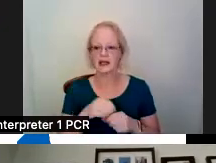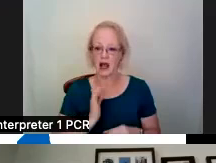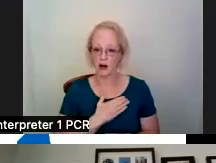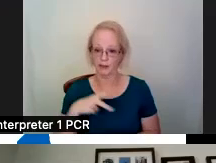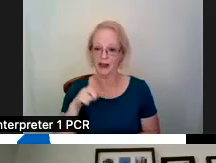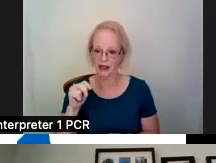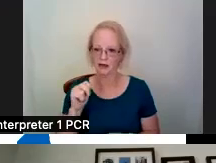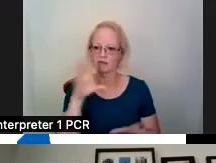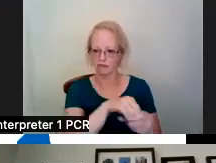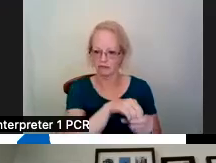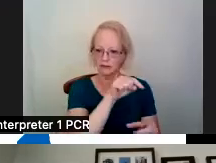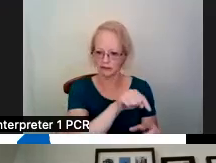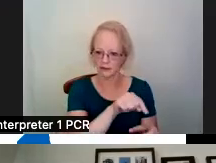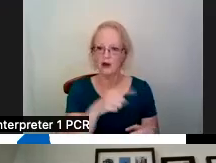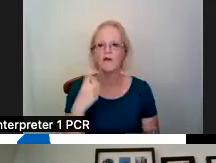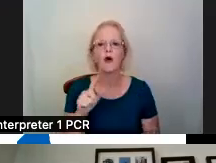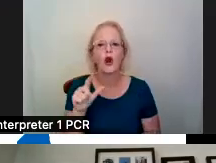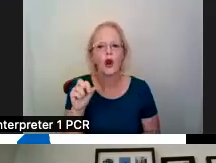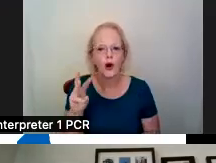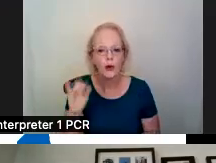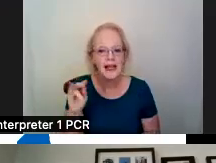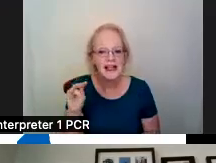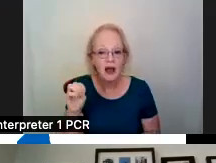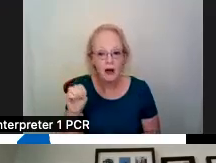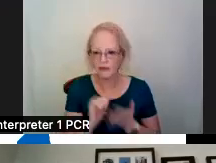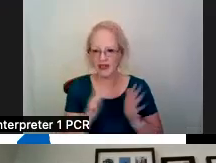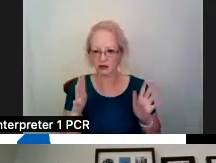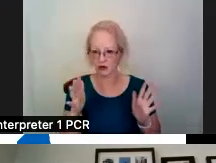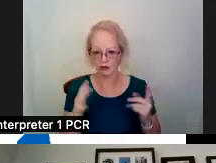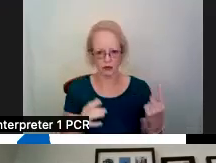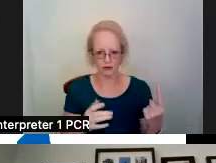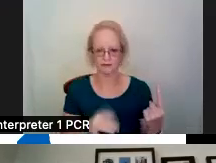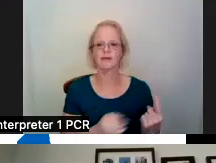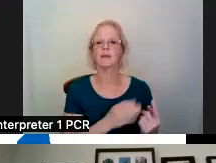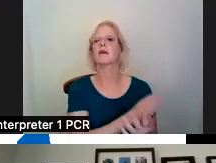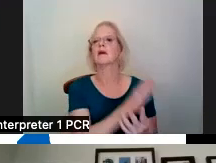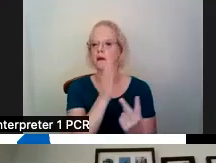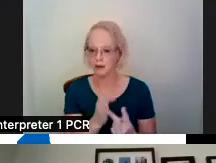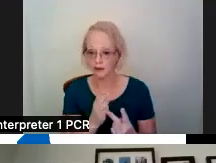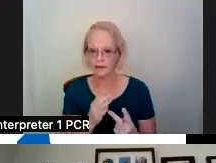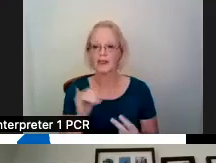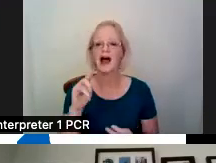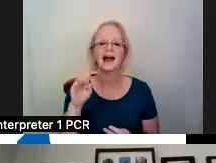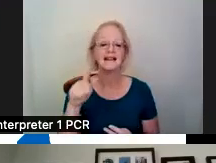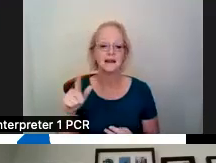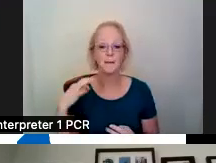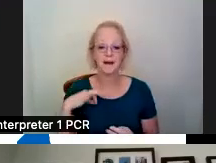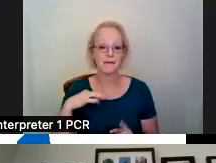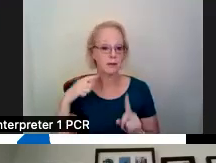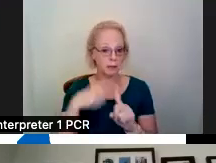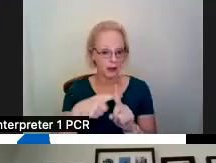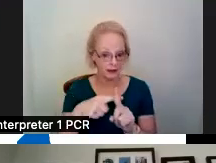income individuals, that's all they participate in. If you move to the next, the ideal benefit plus is really intended to